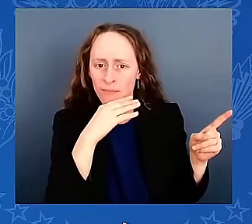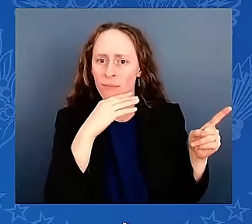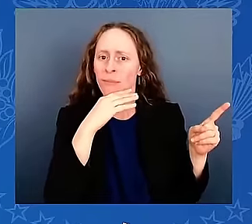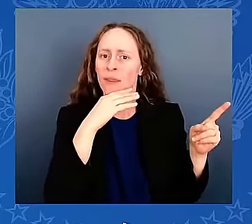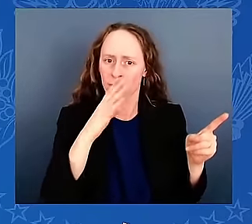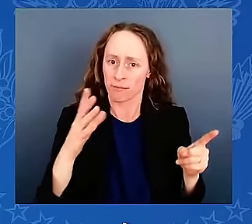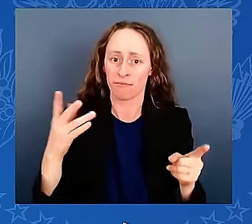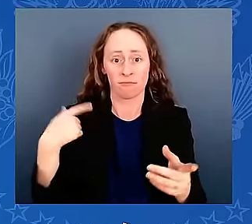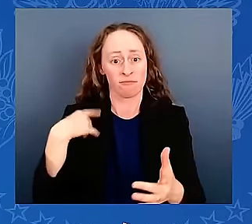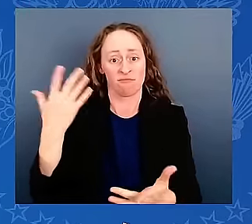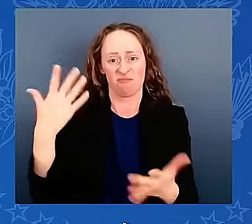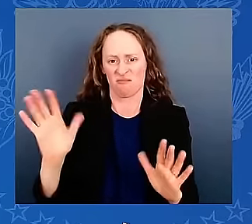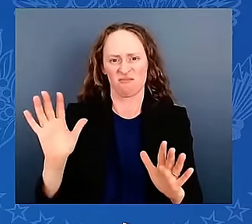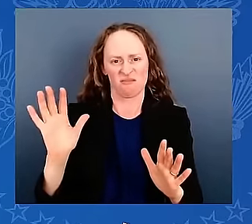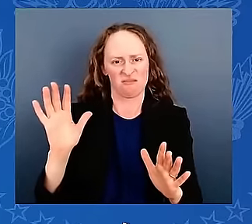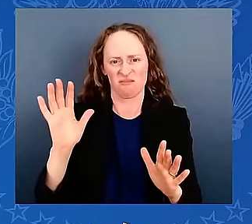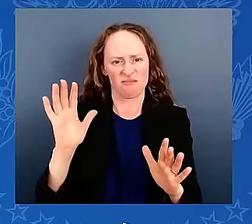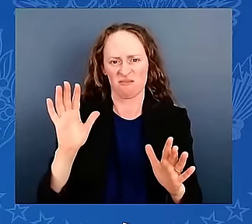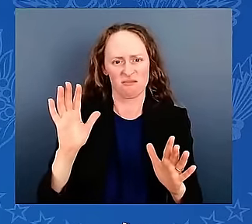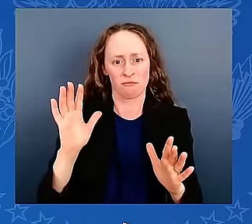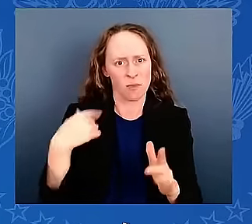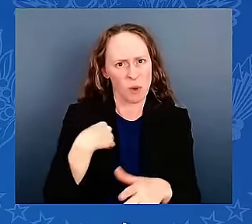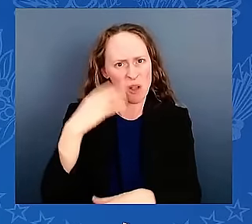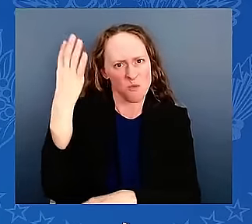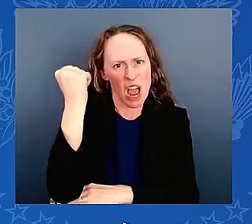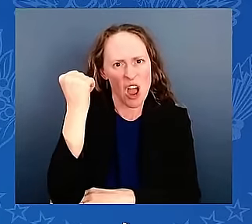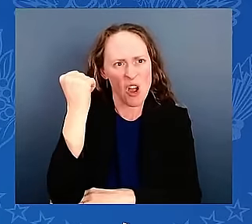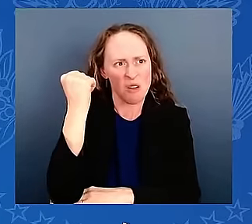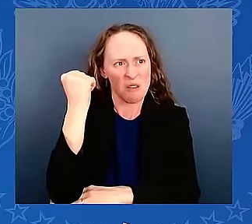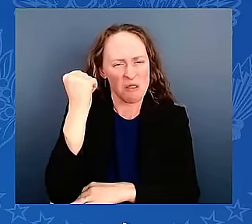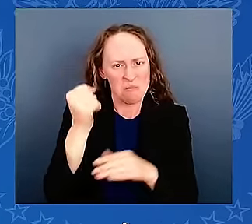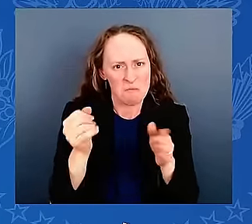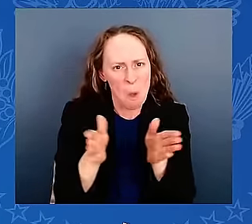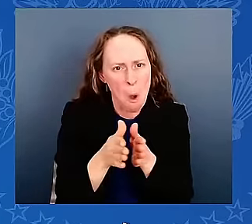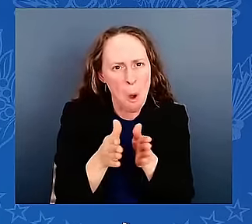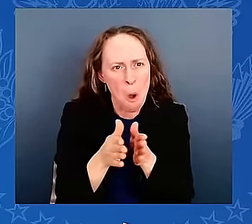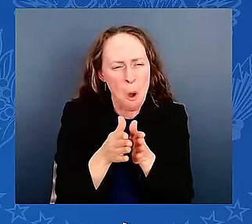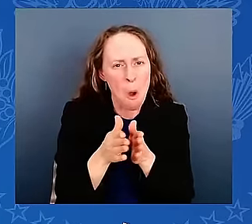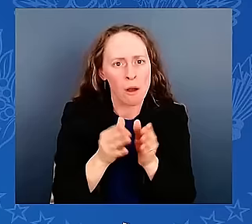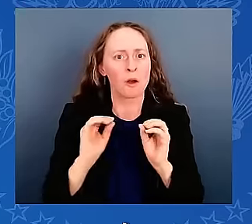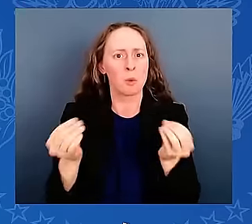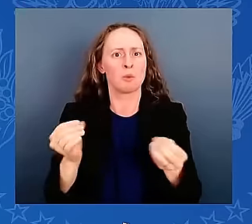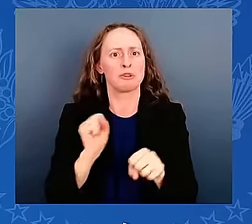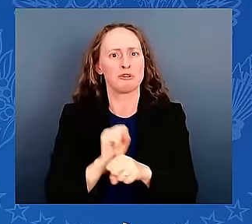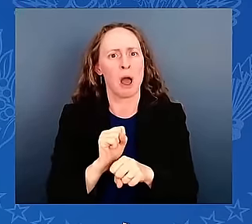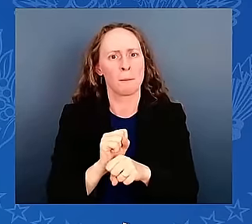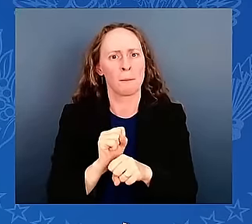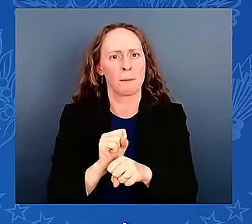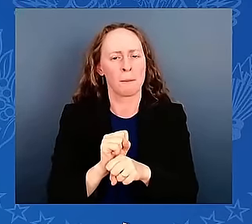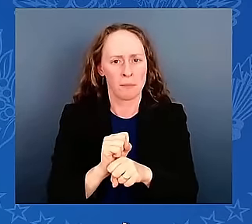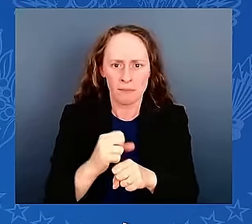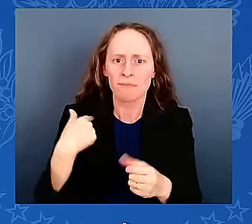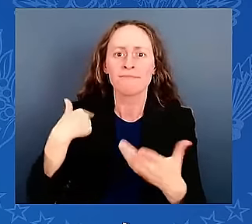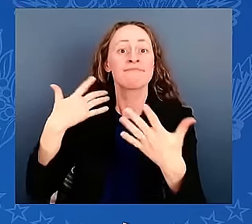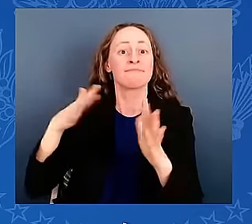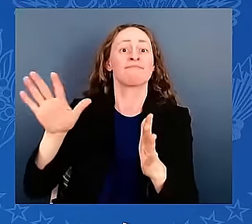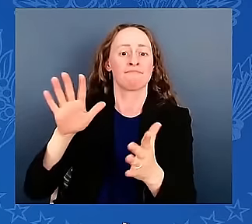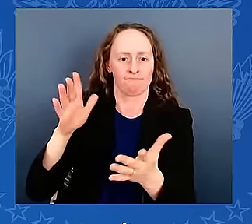The first bill I passed, we put $1,400 checks plus $300 checks per child, per family, per month in the pockets of people in this